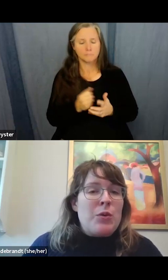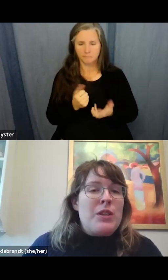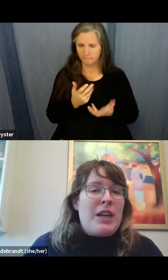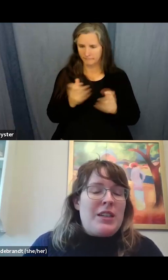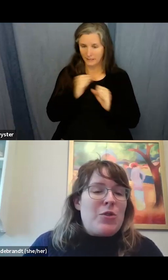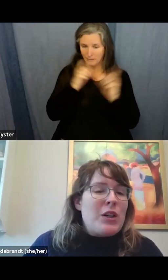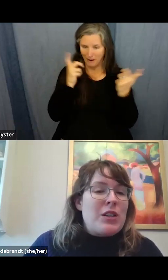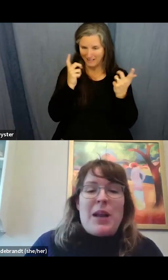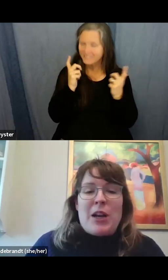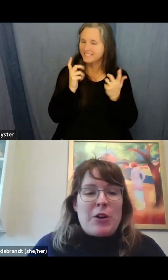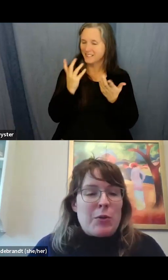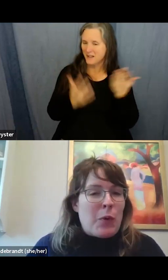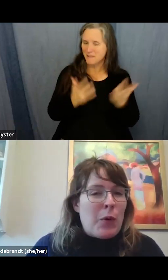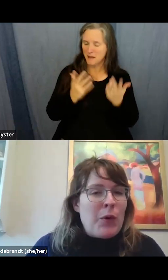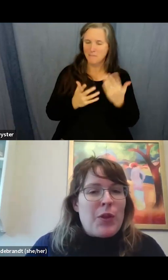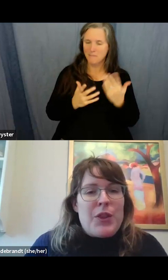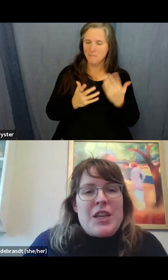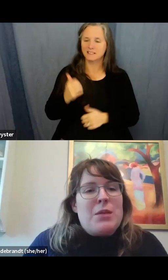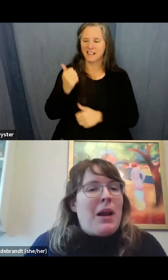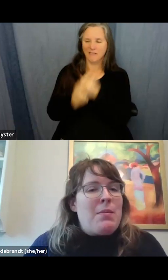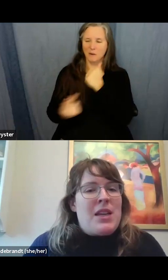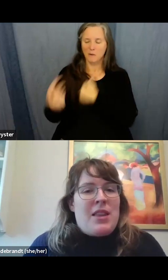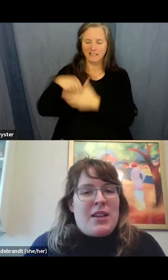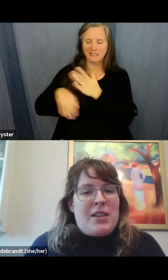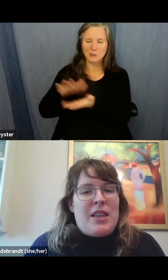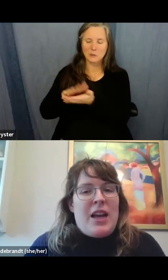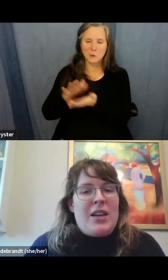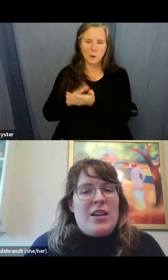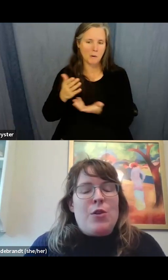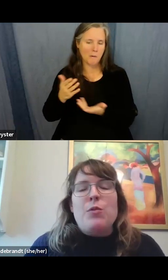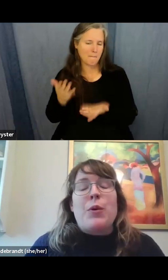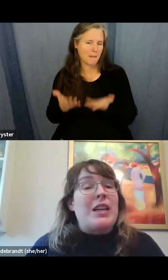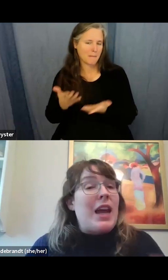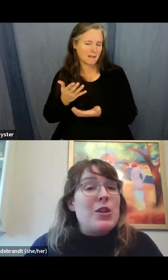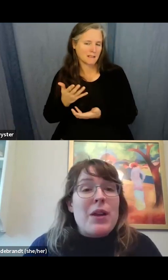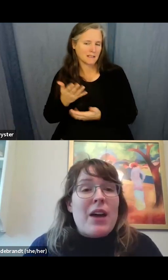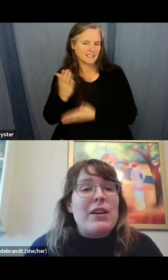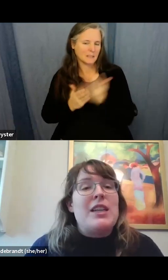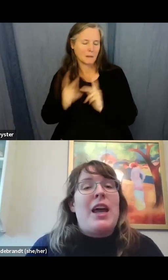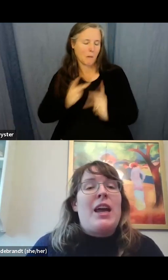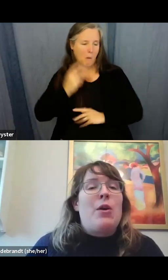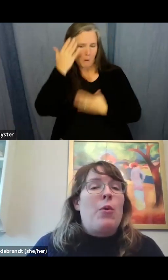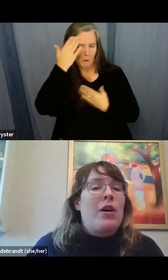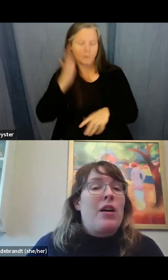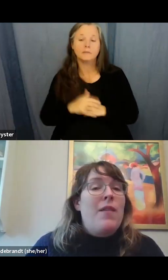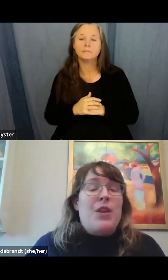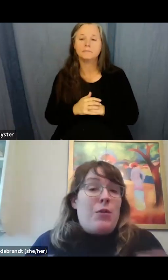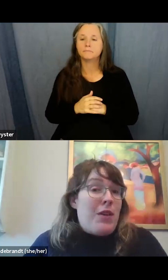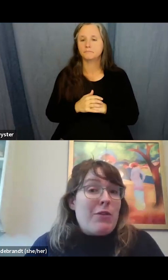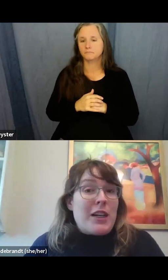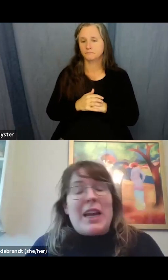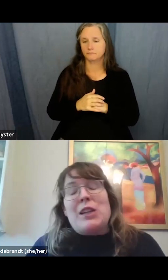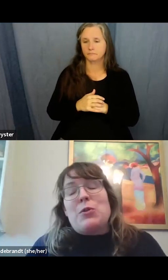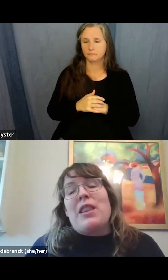in schools and districts, depending on your role, these might be things that you don't engage with every day or that